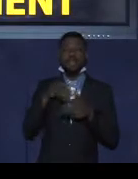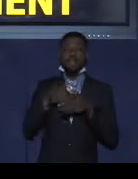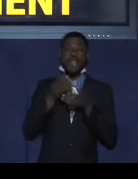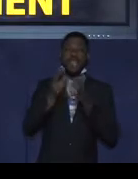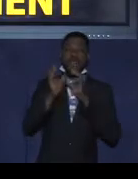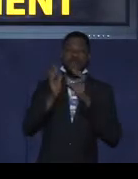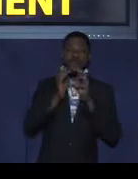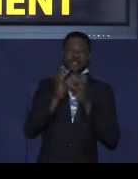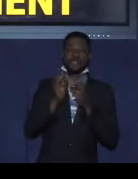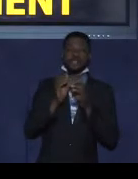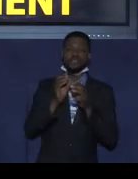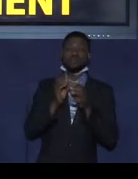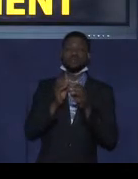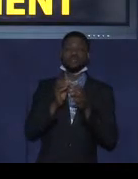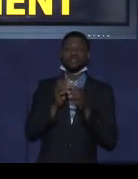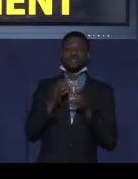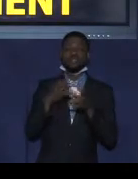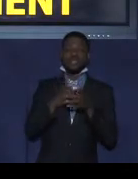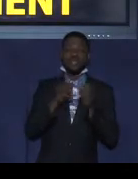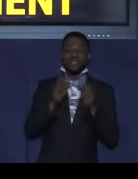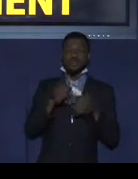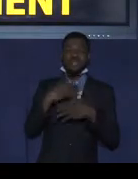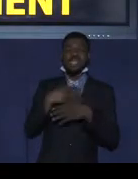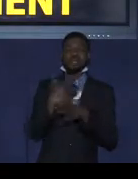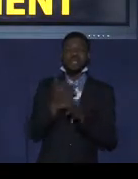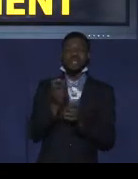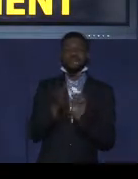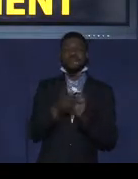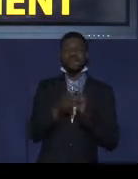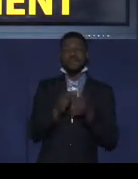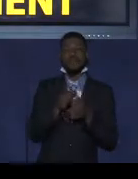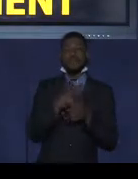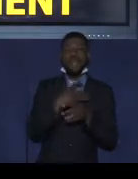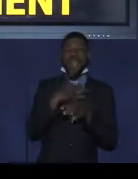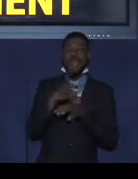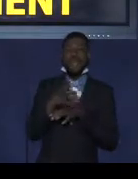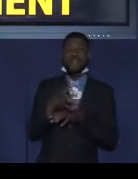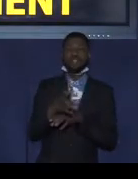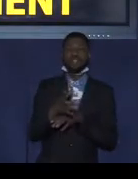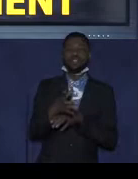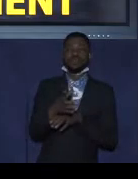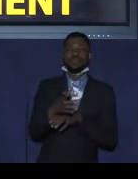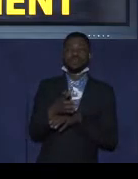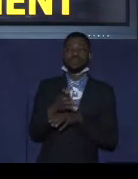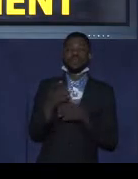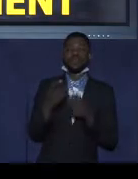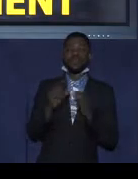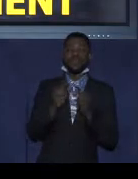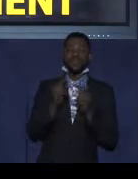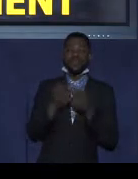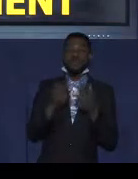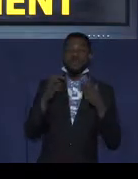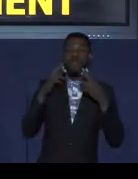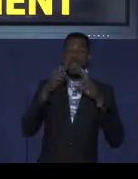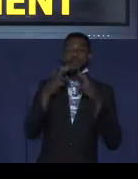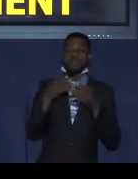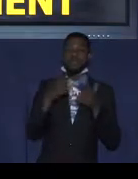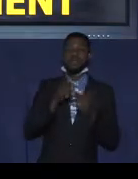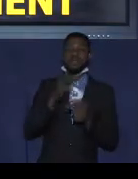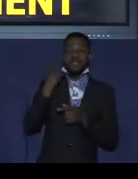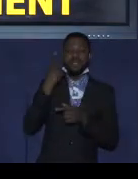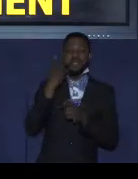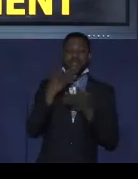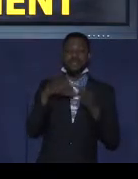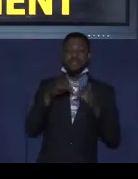in communication or communication gap, it could create problems and cause group conflict. Now let's look